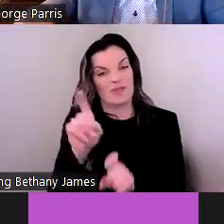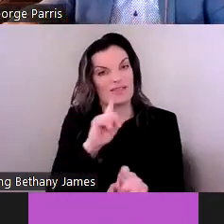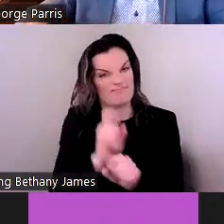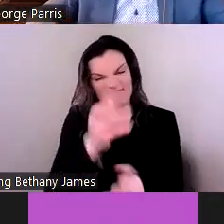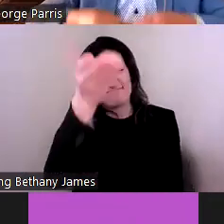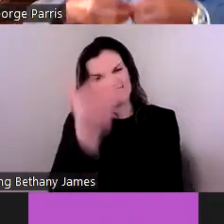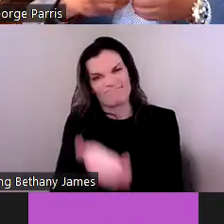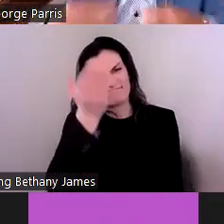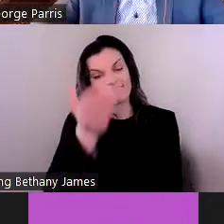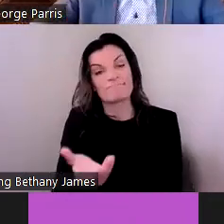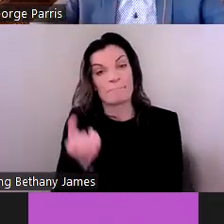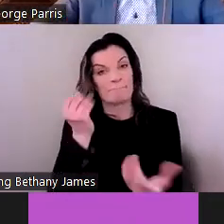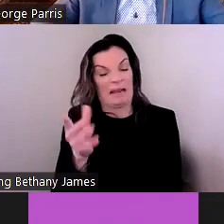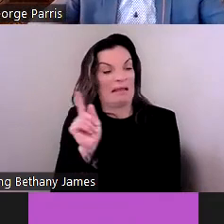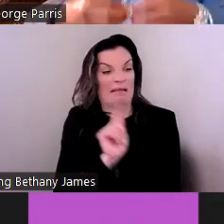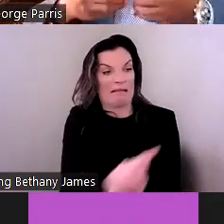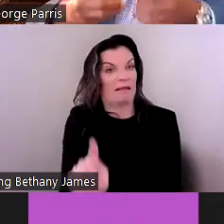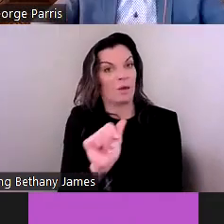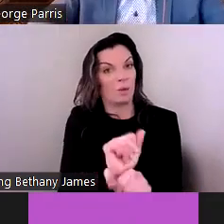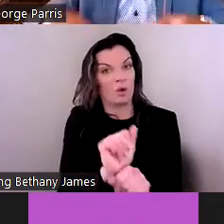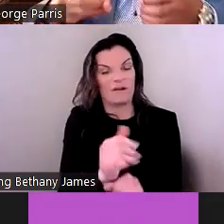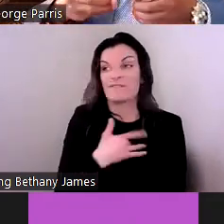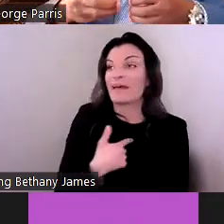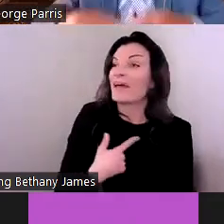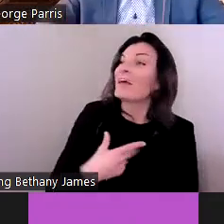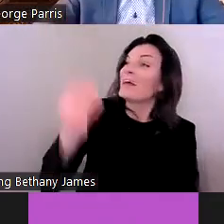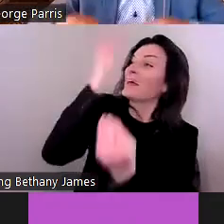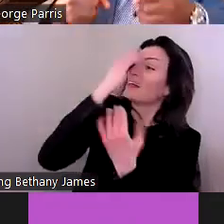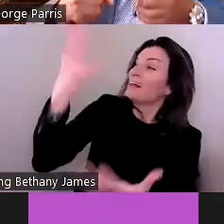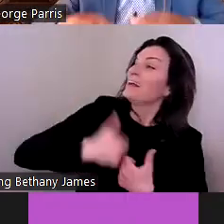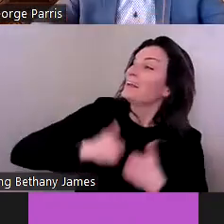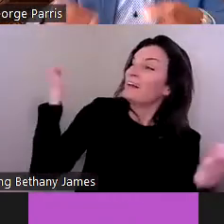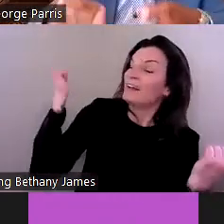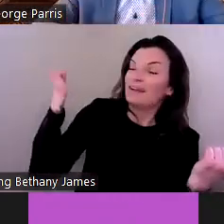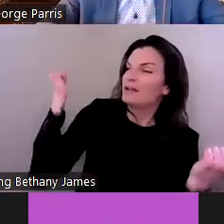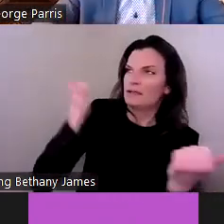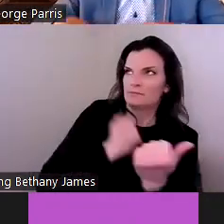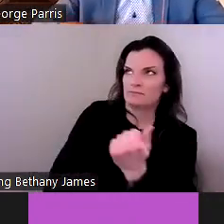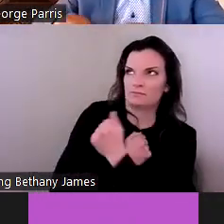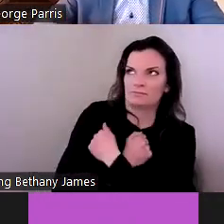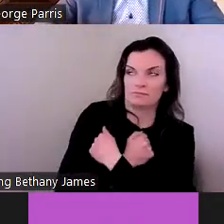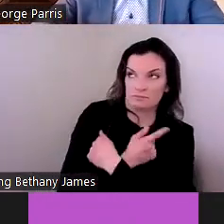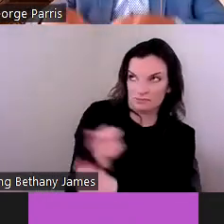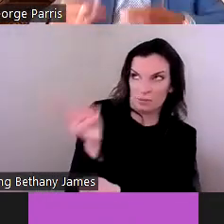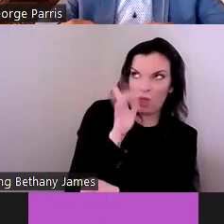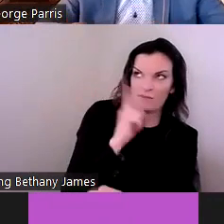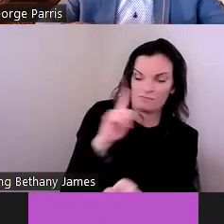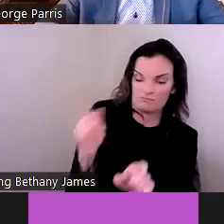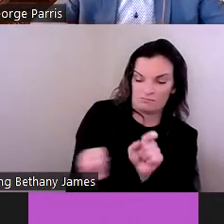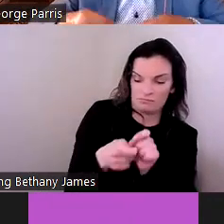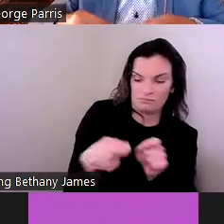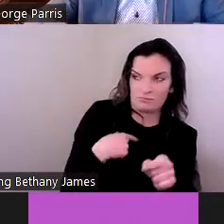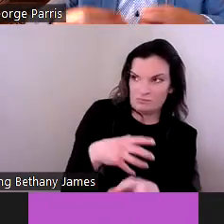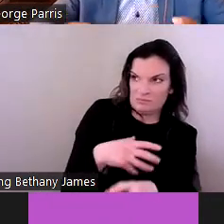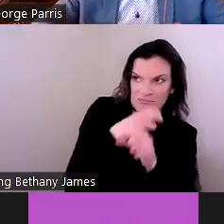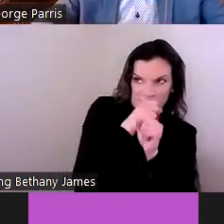employees feel that they don't want to say anything because of reprimands or consequences that could occur as a